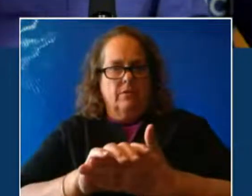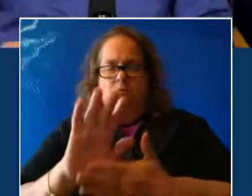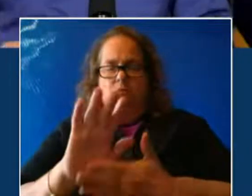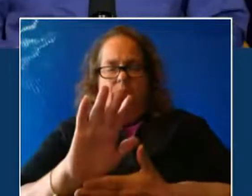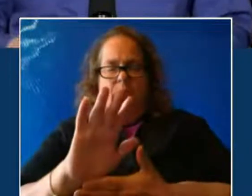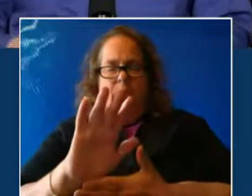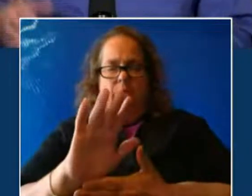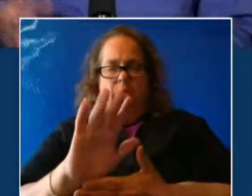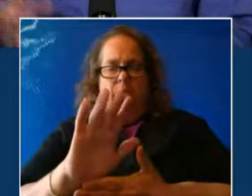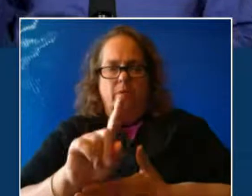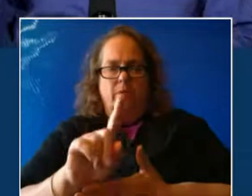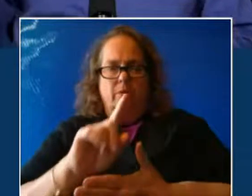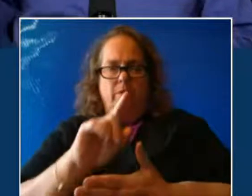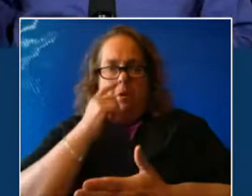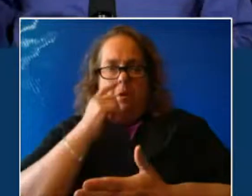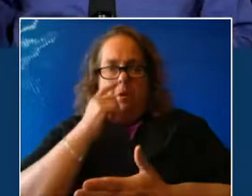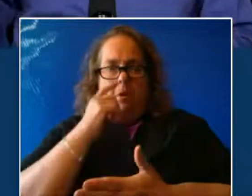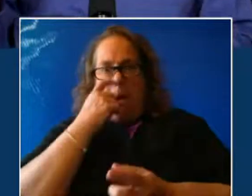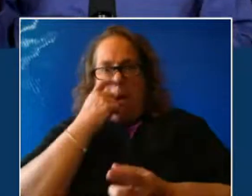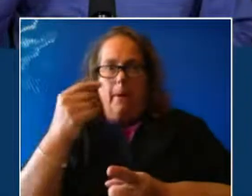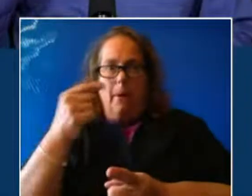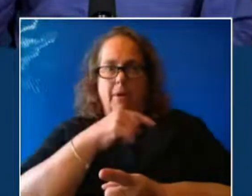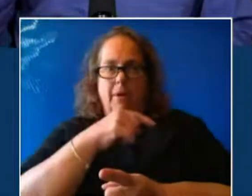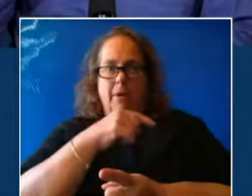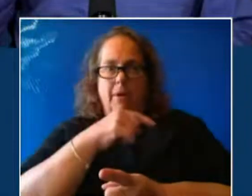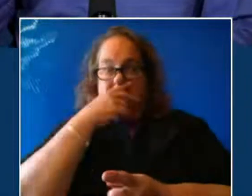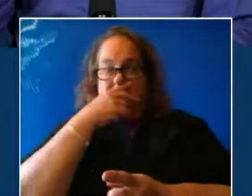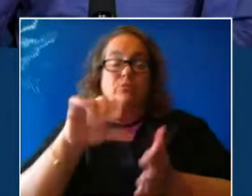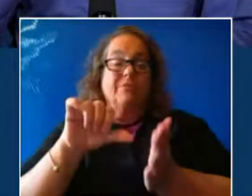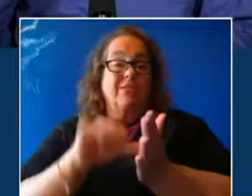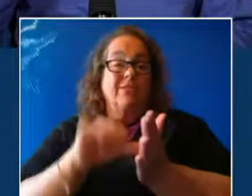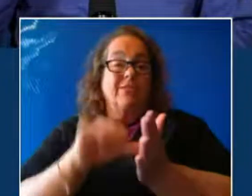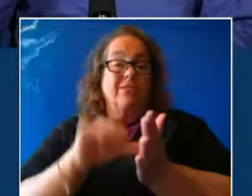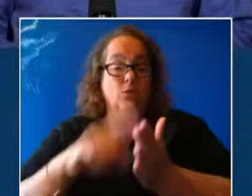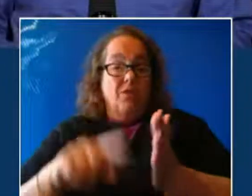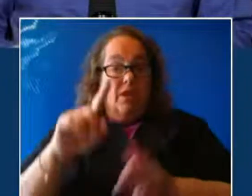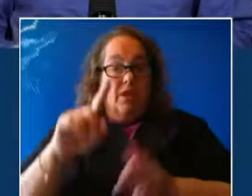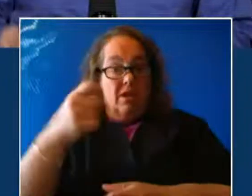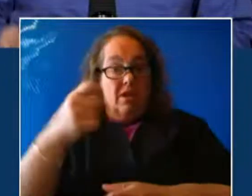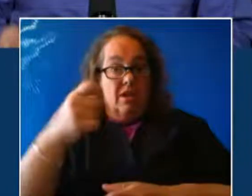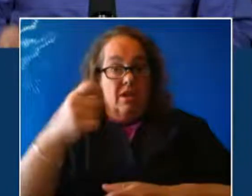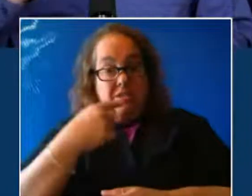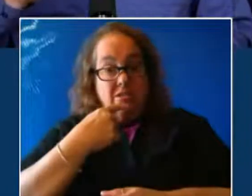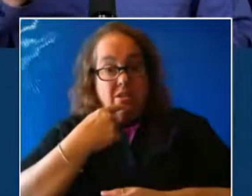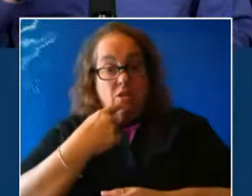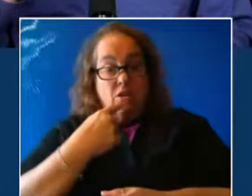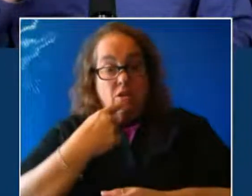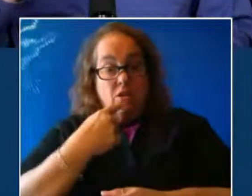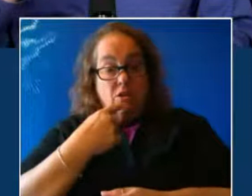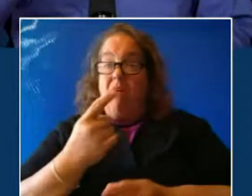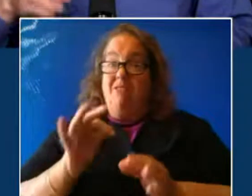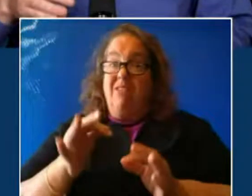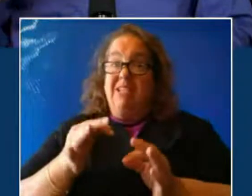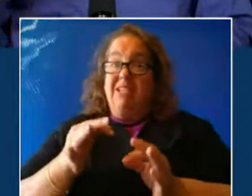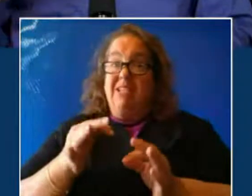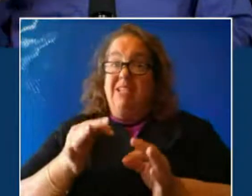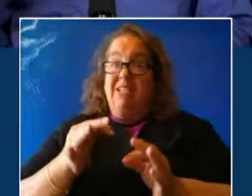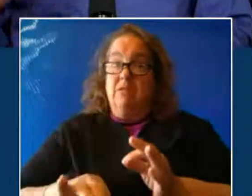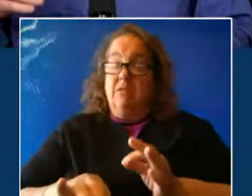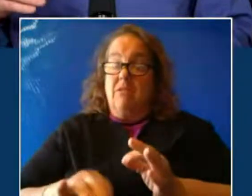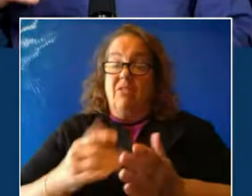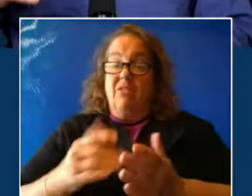if you go back, James, I'm sorry, just to emphasize what the governor said. One of the simplifications is there is now a cut point